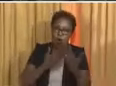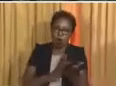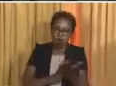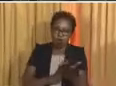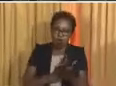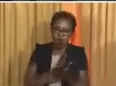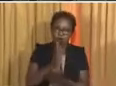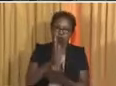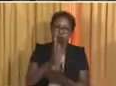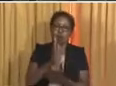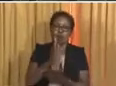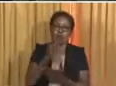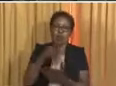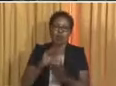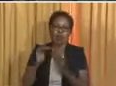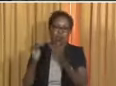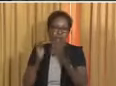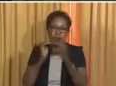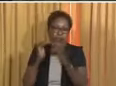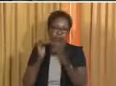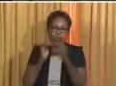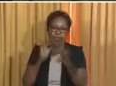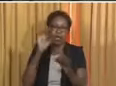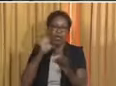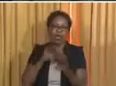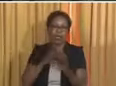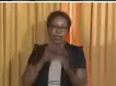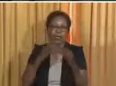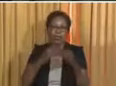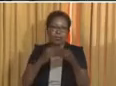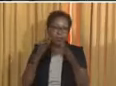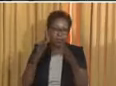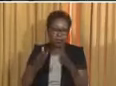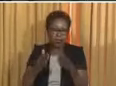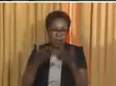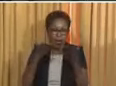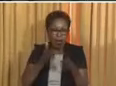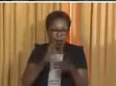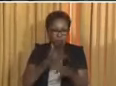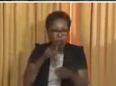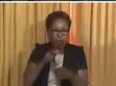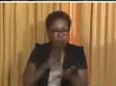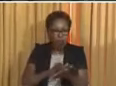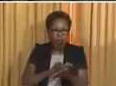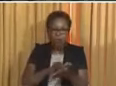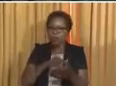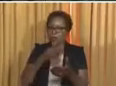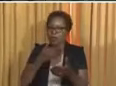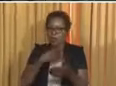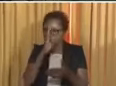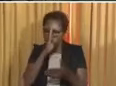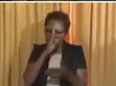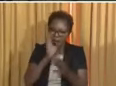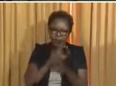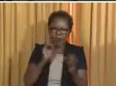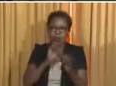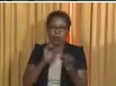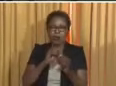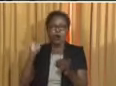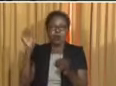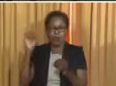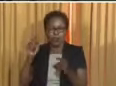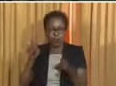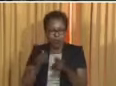their democratically elected representatives. From the foregoing, there is no doubt that the President is a democratically